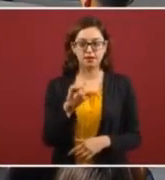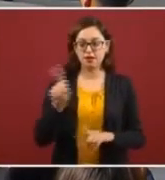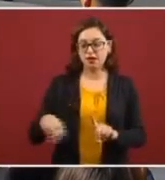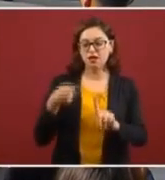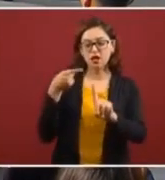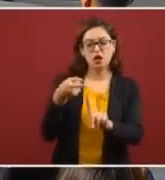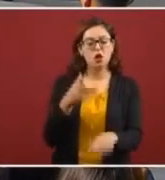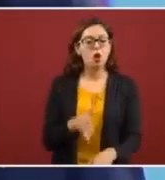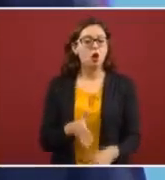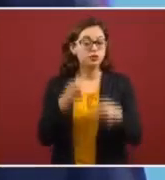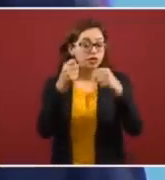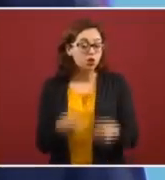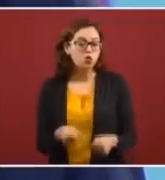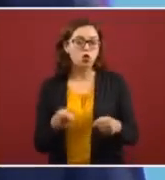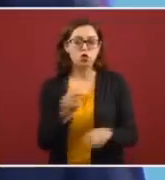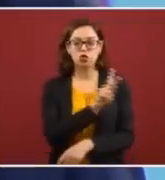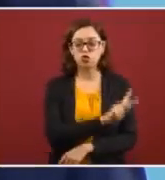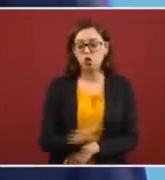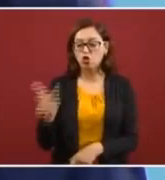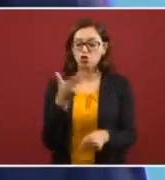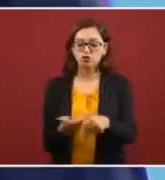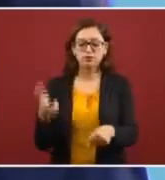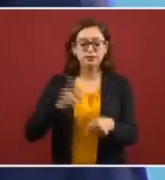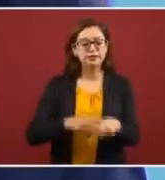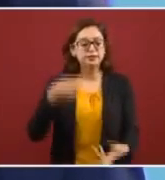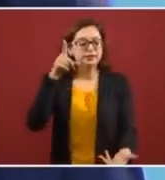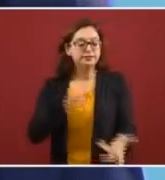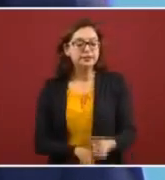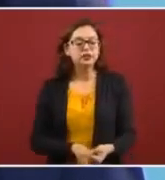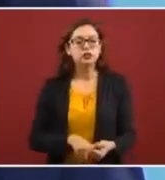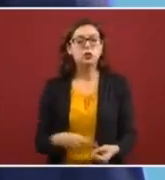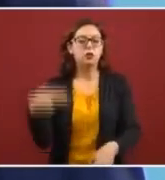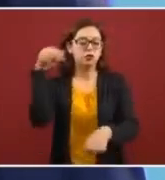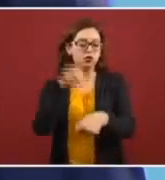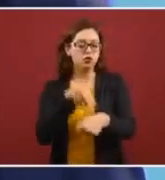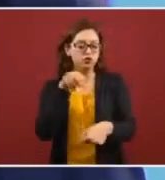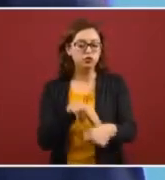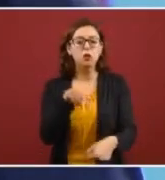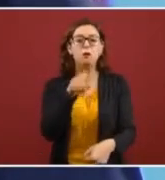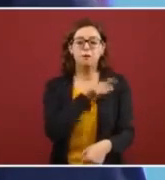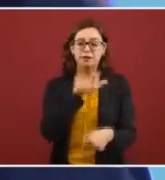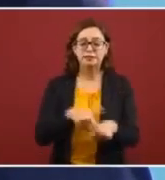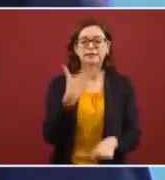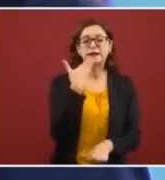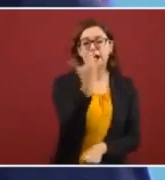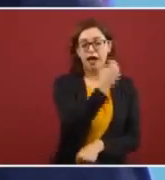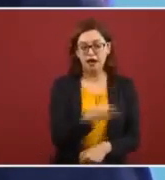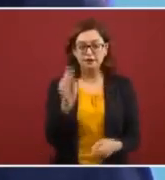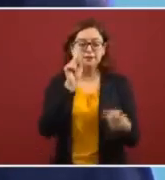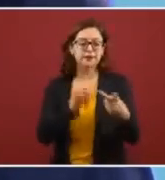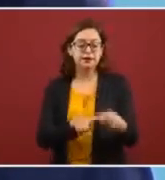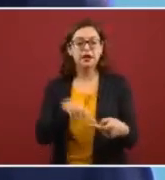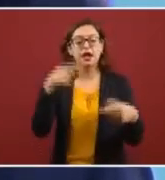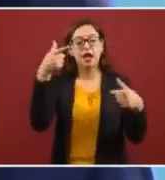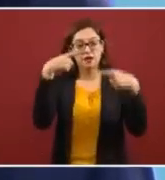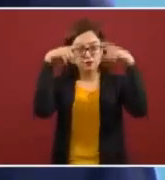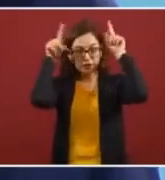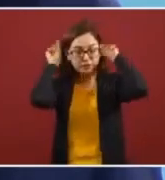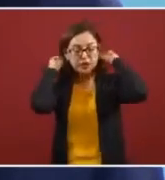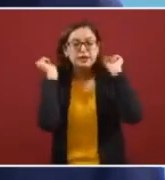It is to guarantee that there not be any shortage of doctors, general doctors, specialists, and